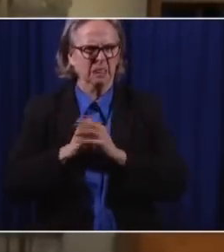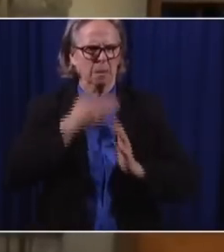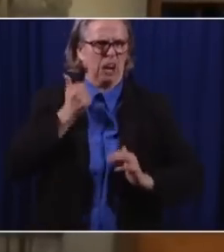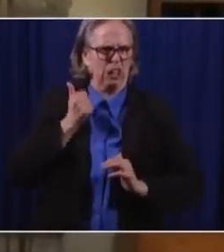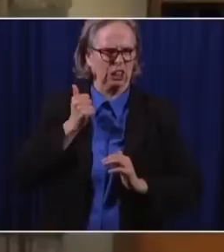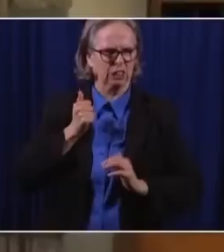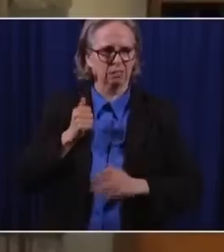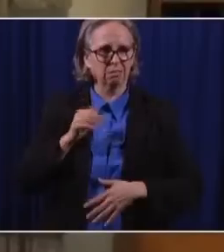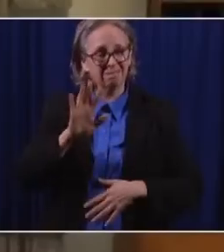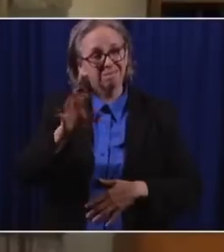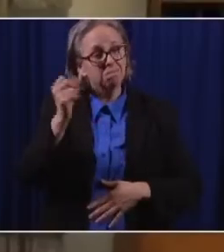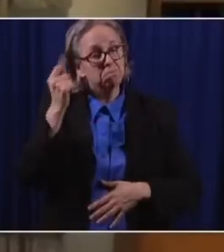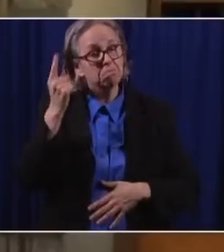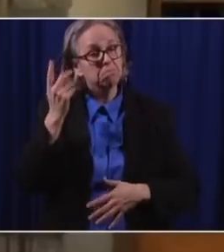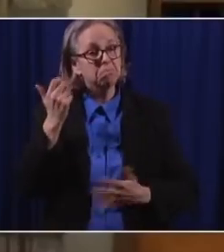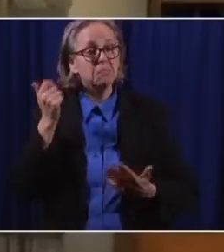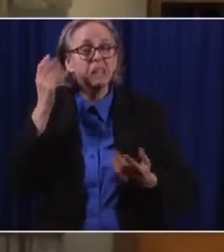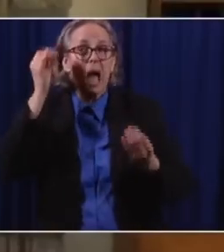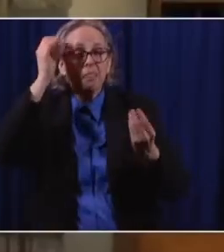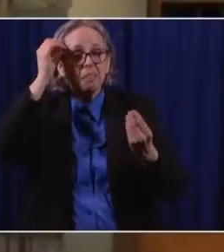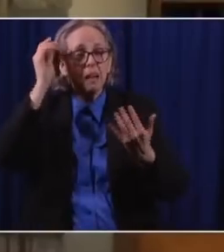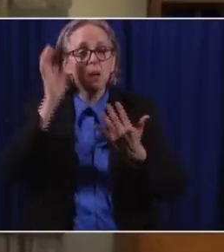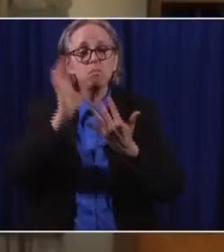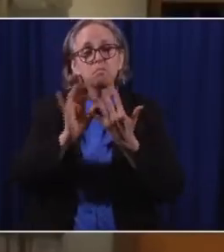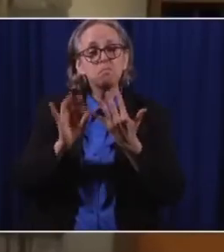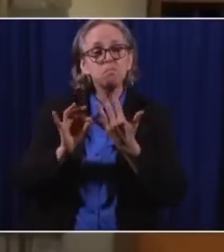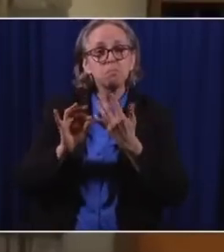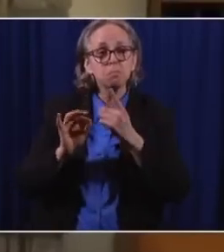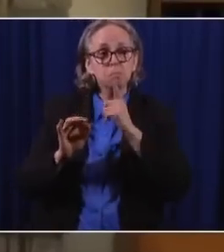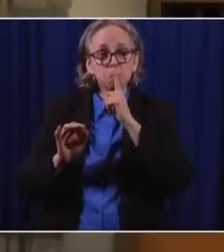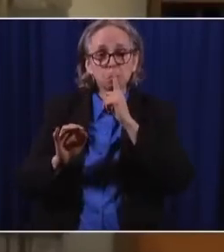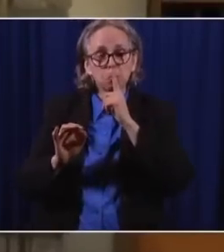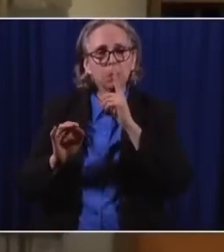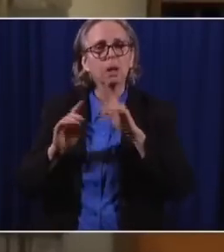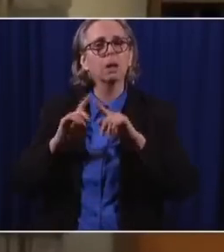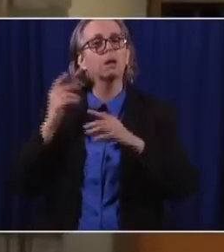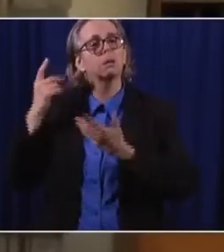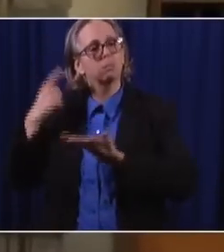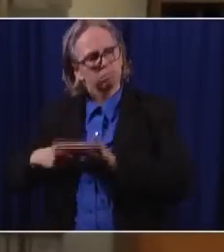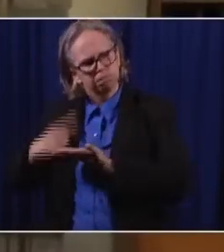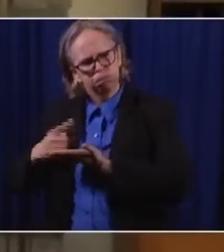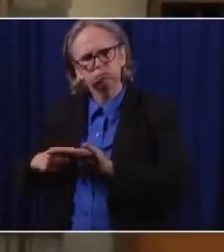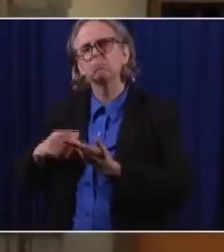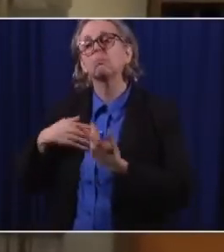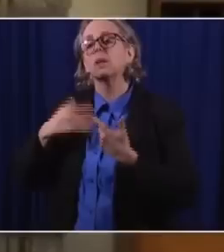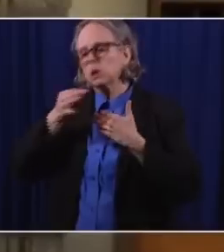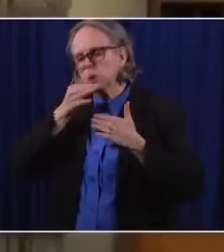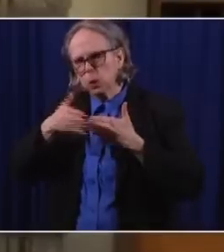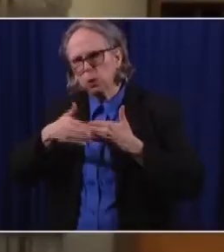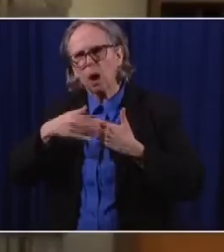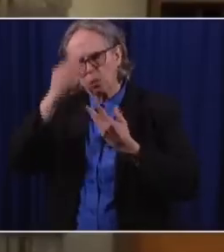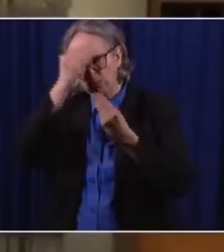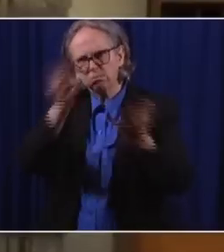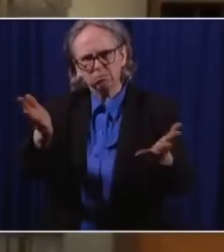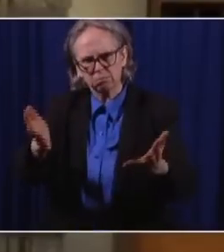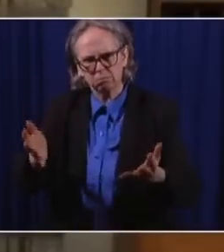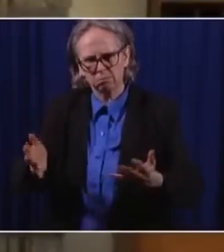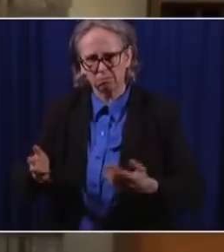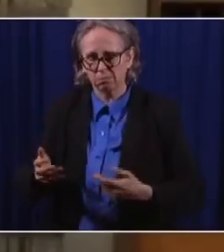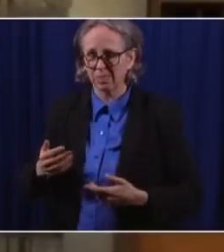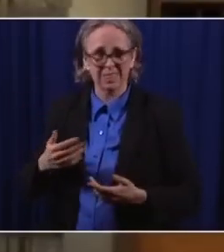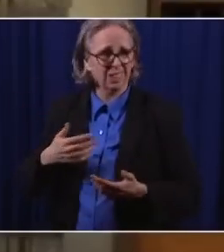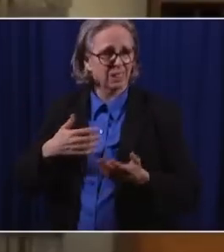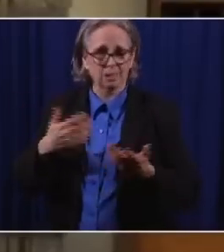not going to talk about them today, but we'll have those in the not too distant future. We're going to do what we can do wherever we can make